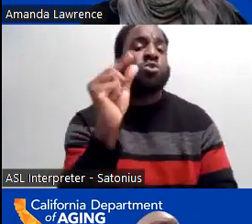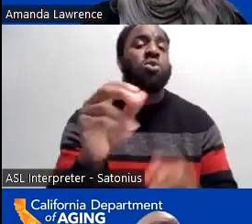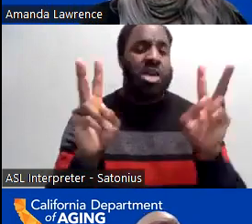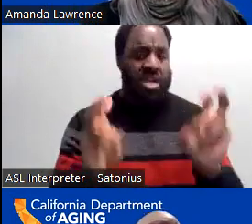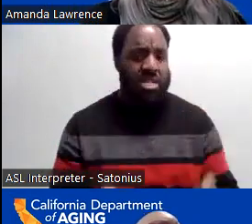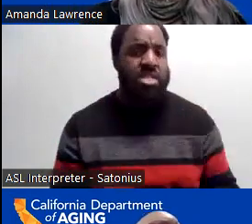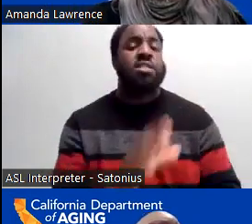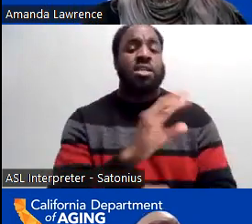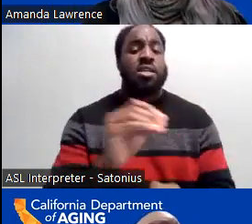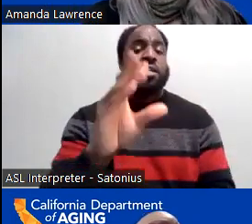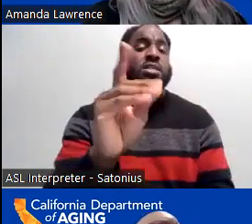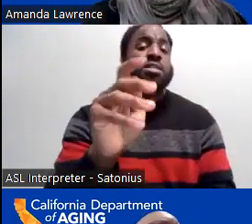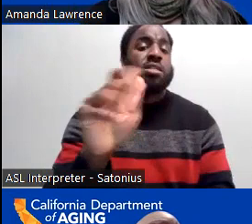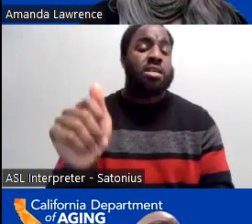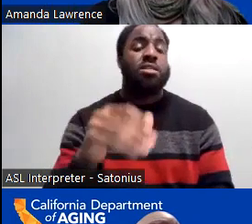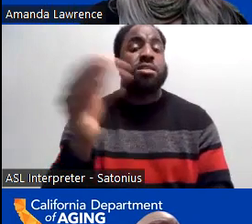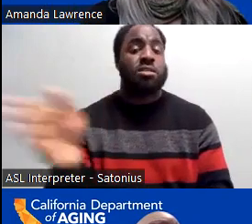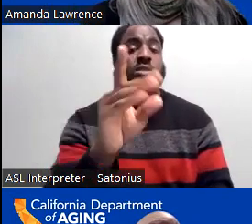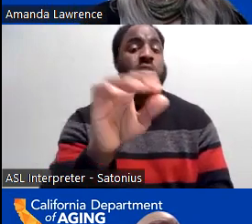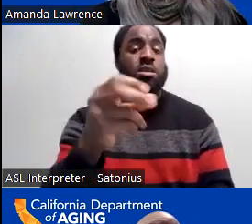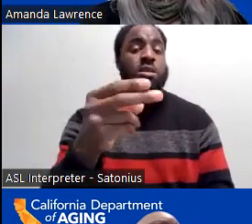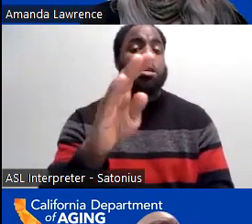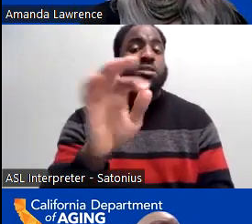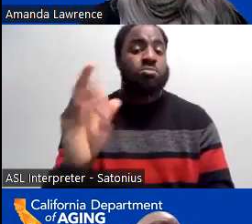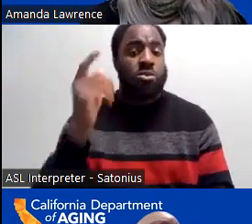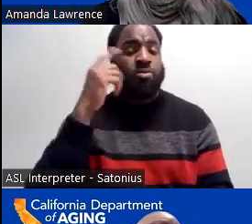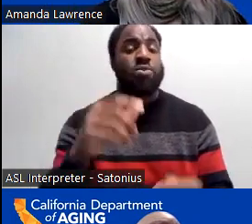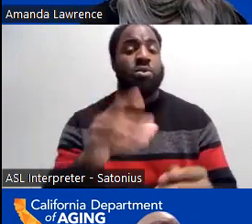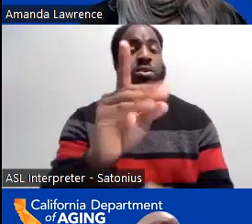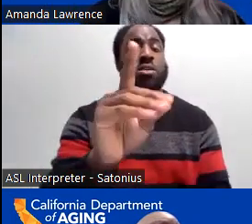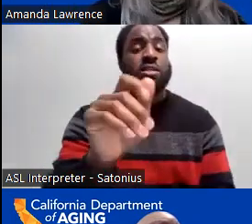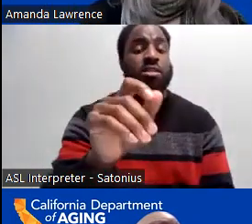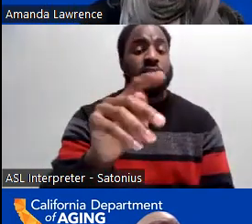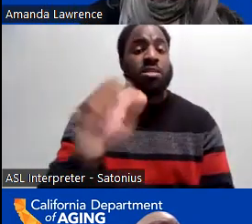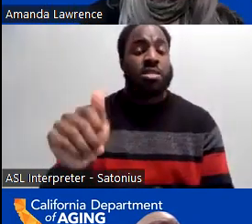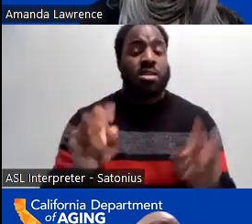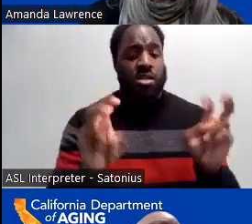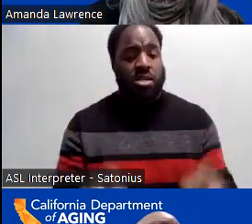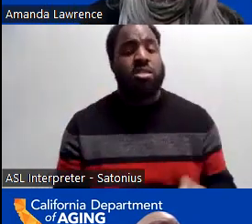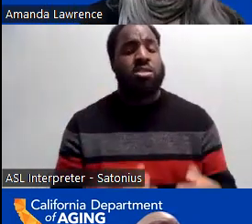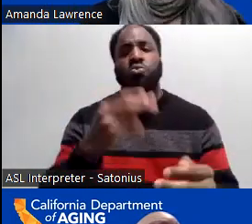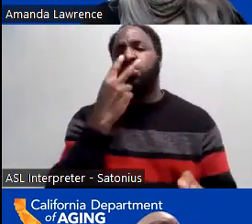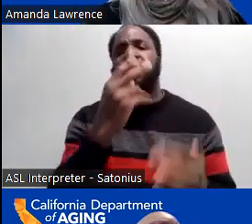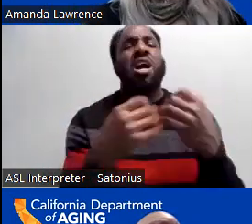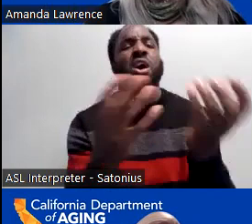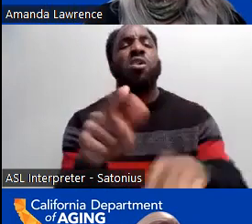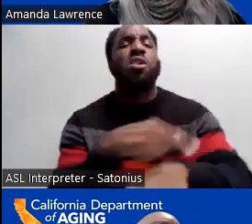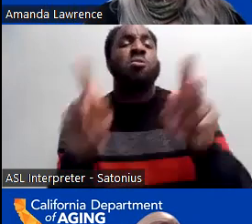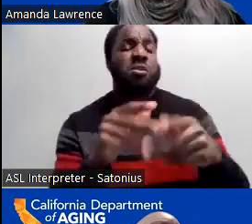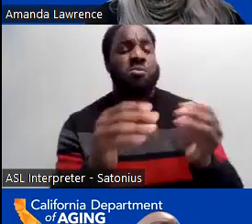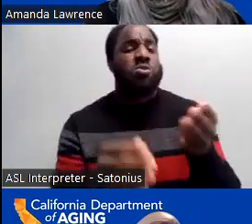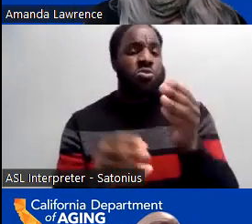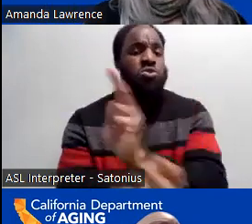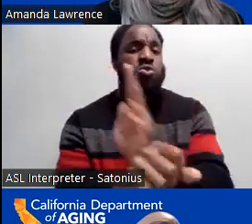data dashboard for aging. So that gives us an idea of, how long people spend on the site, how many visits